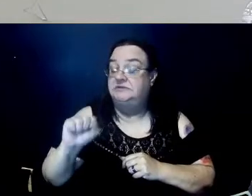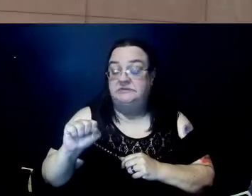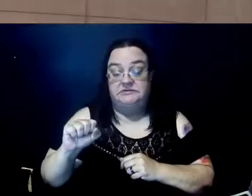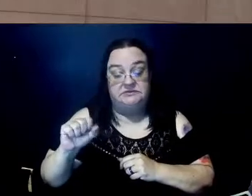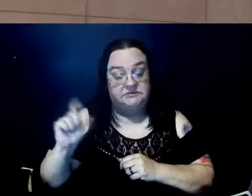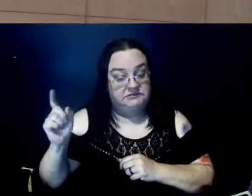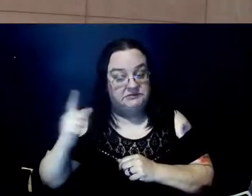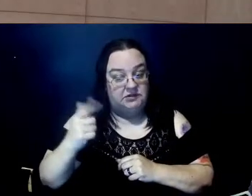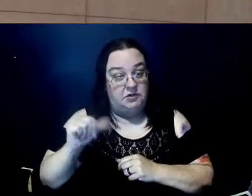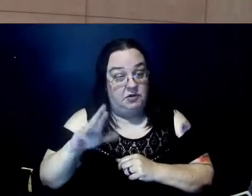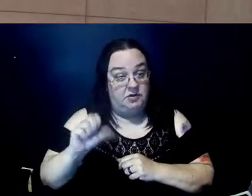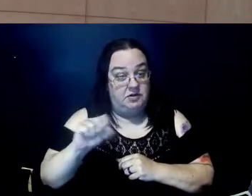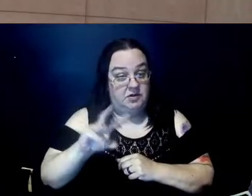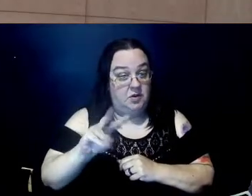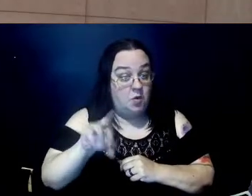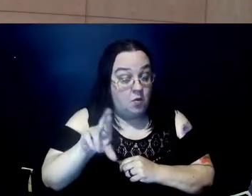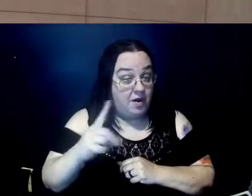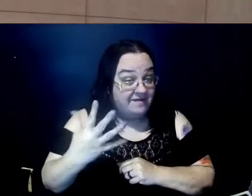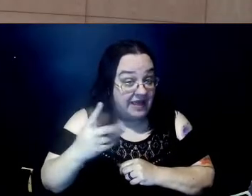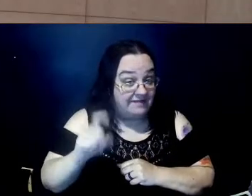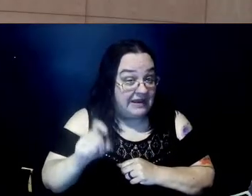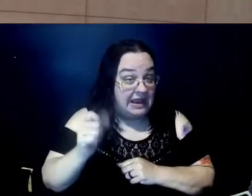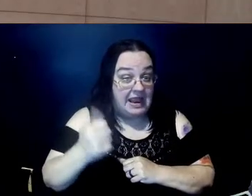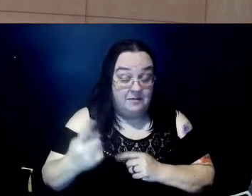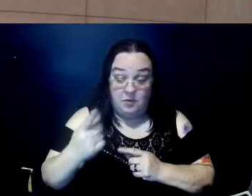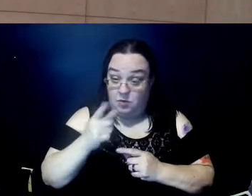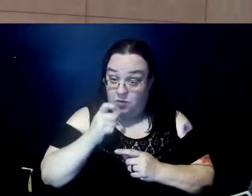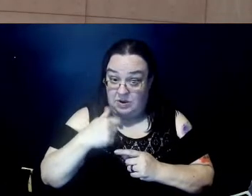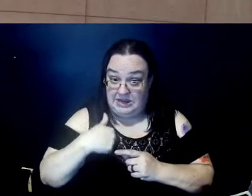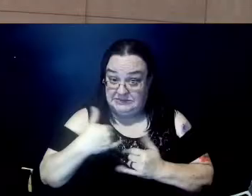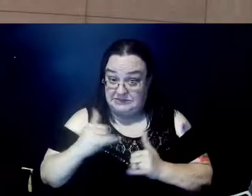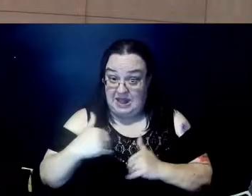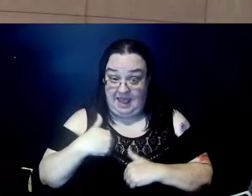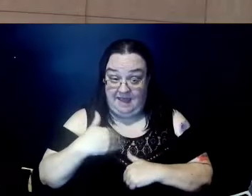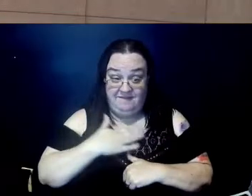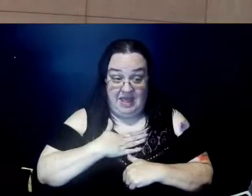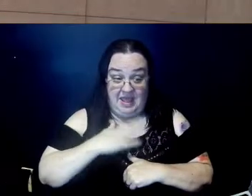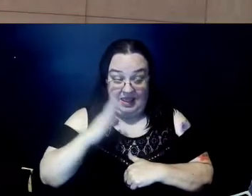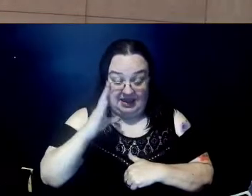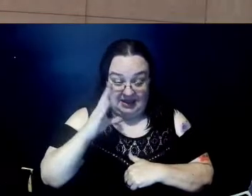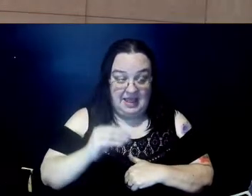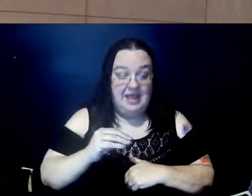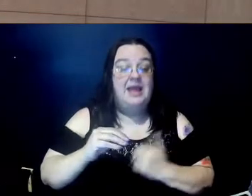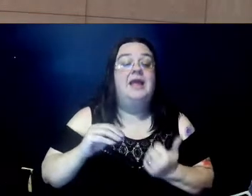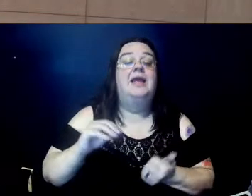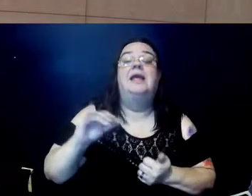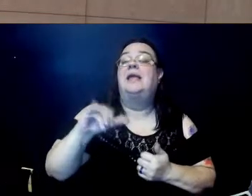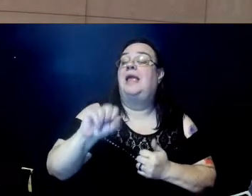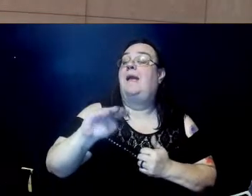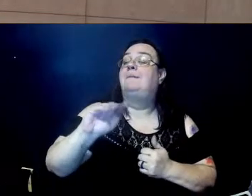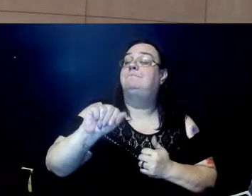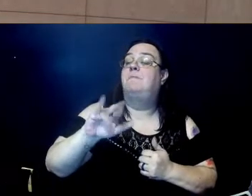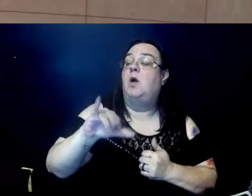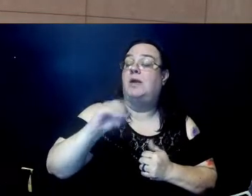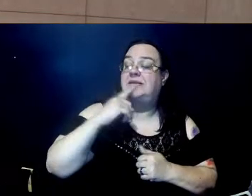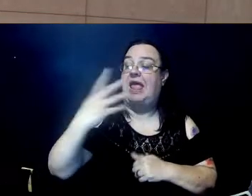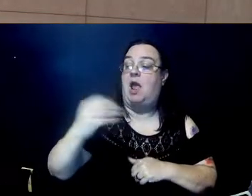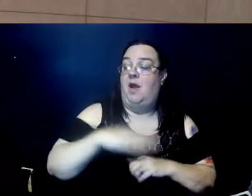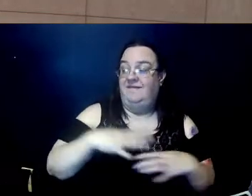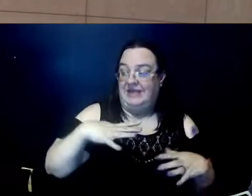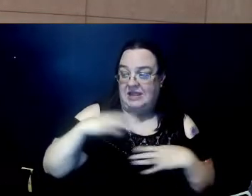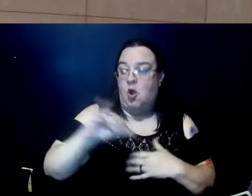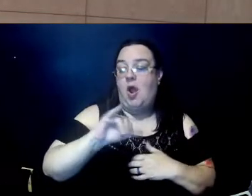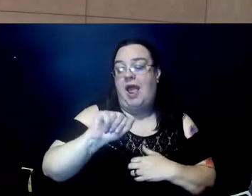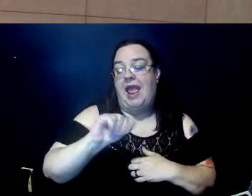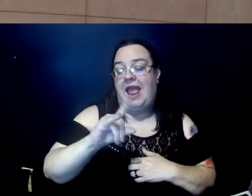Does Ward 5 need anybody, or do I still got my guy? Yes, Mario is on vacation and Aiden is also on